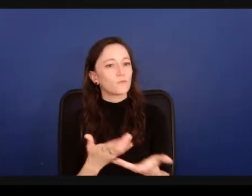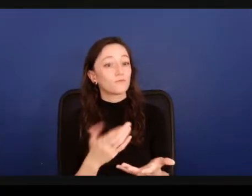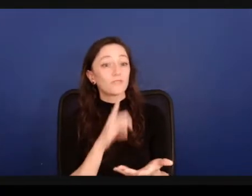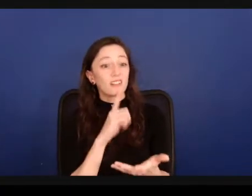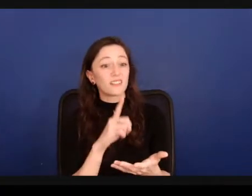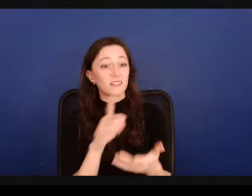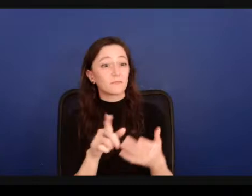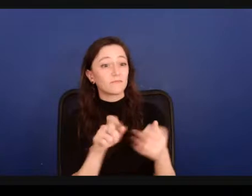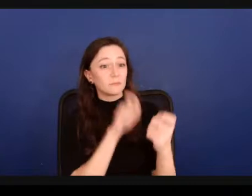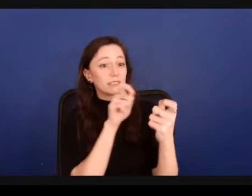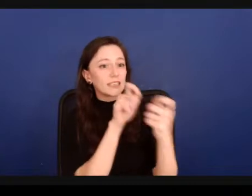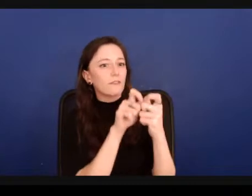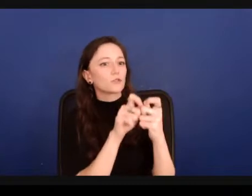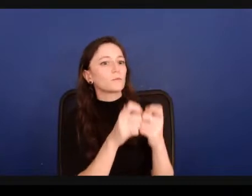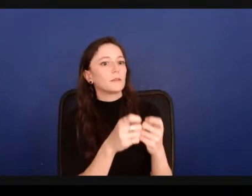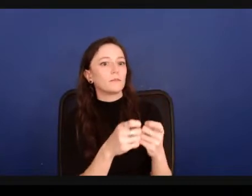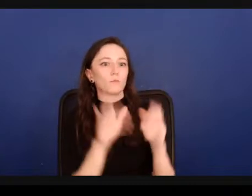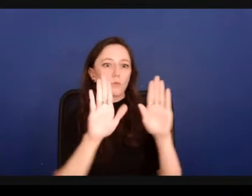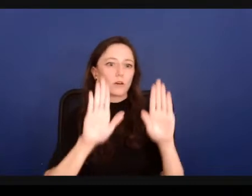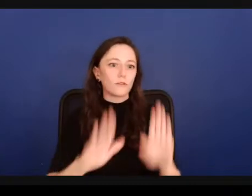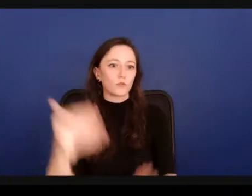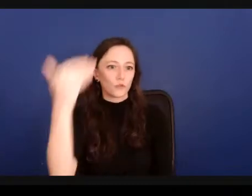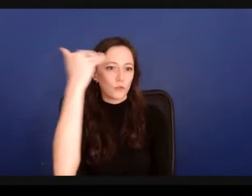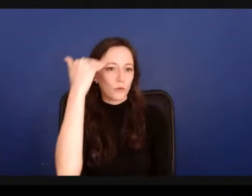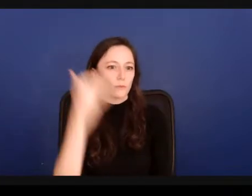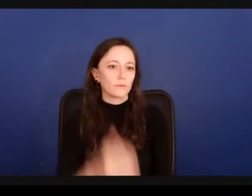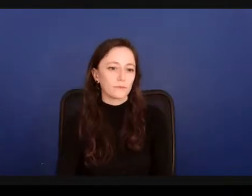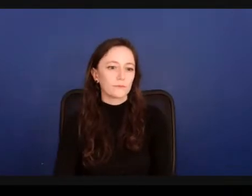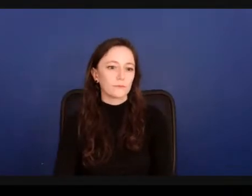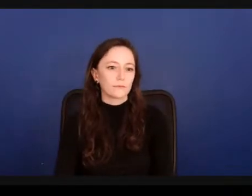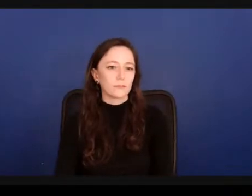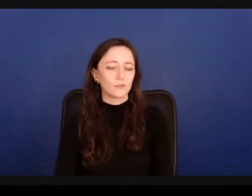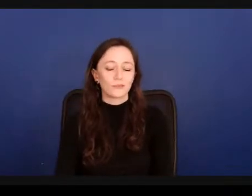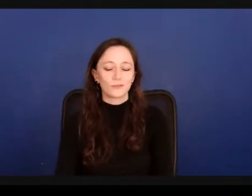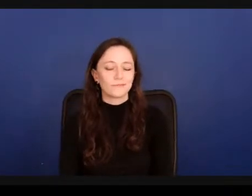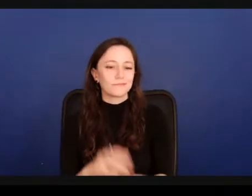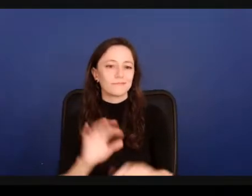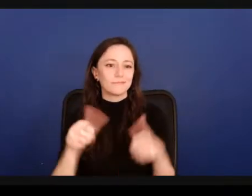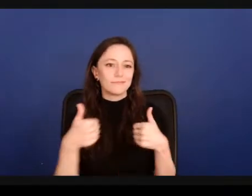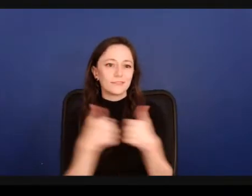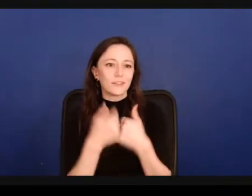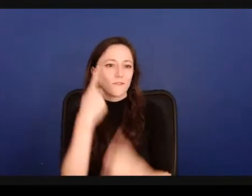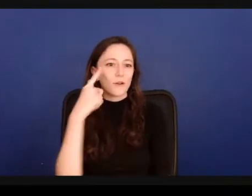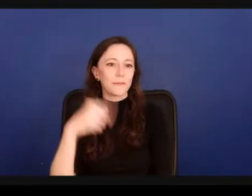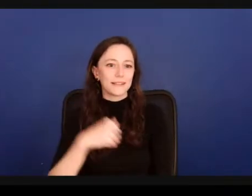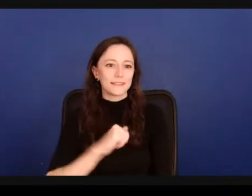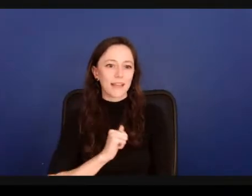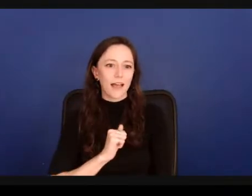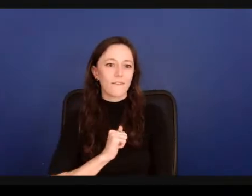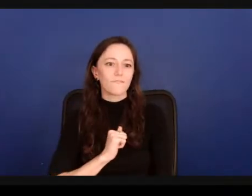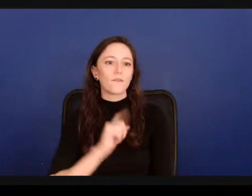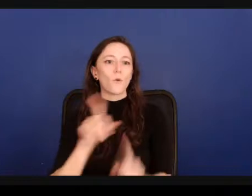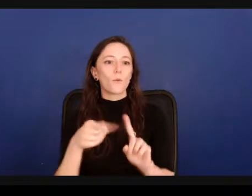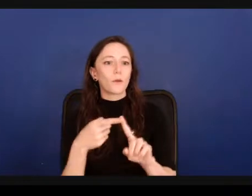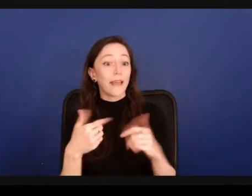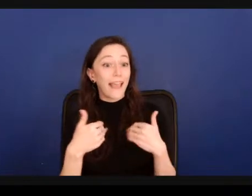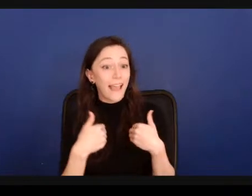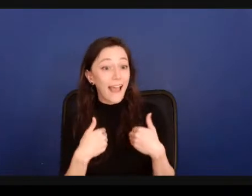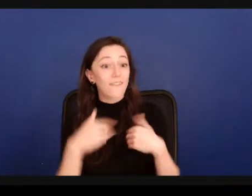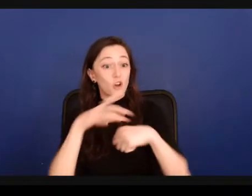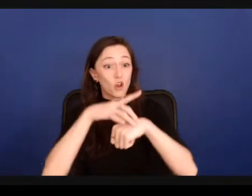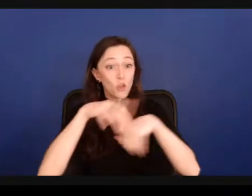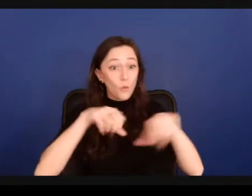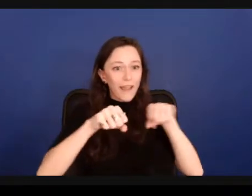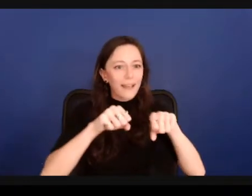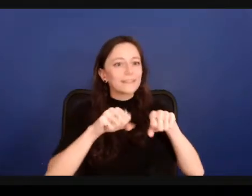So yeah, and it's always hard for me when we have quakes that are easily identifiable, but then you